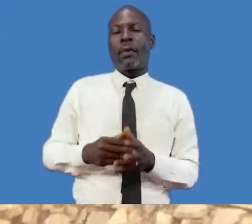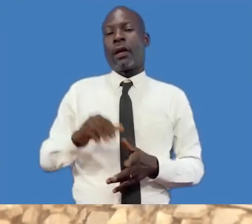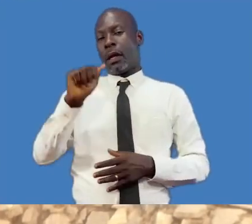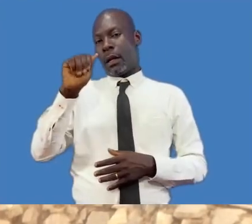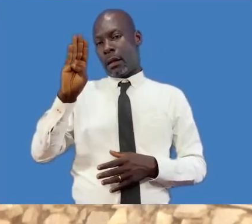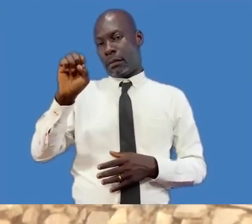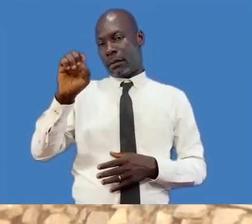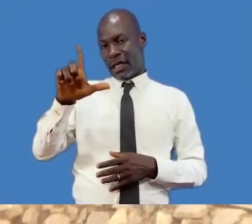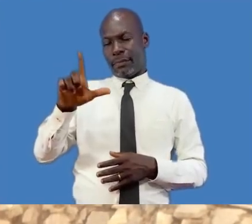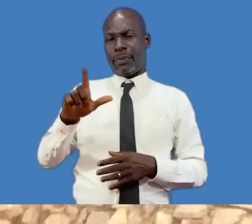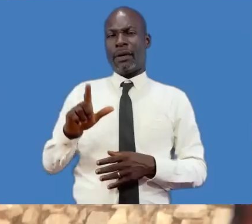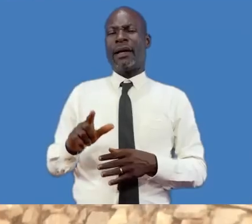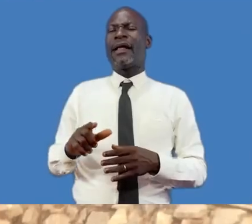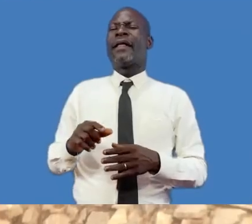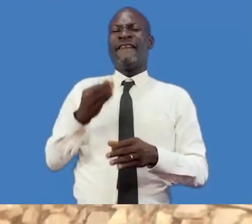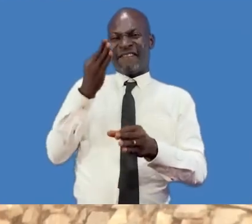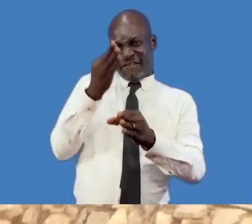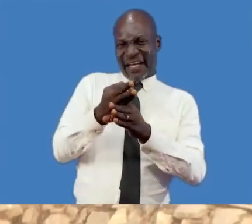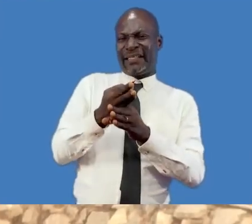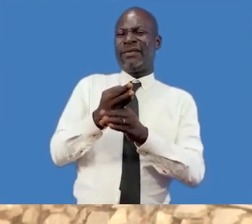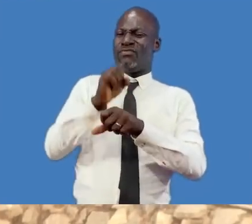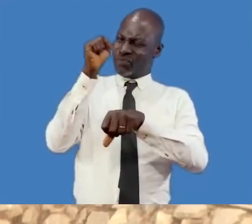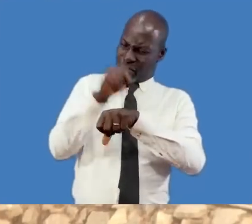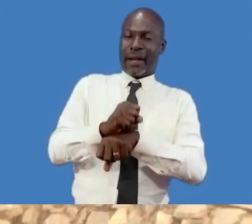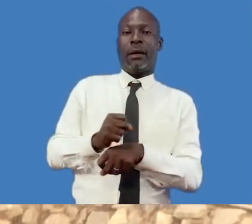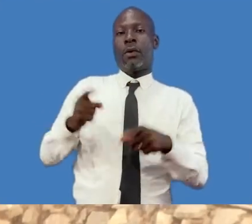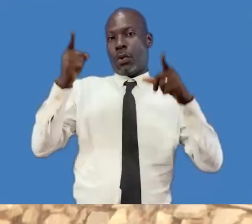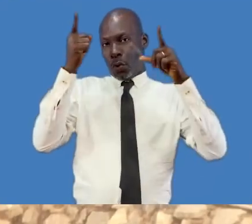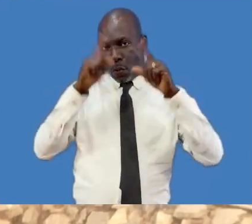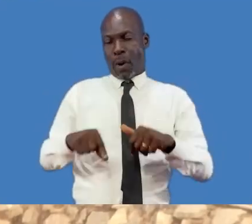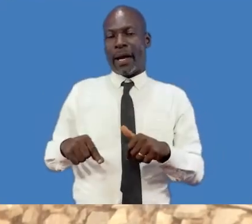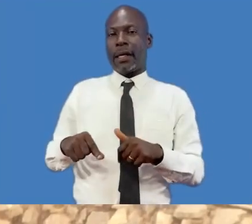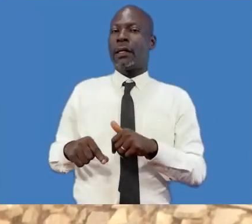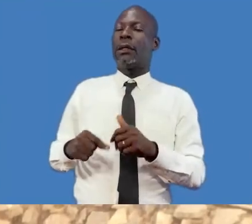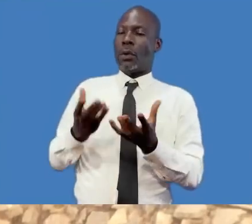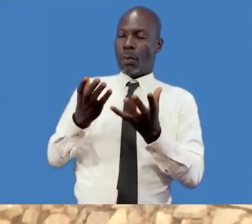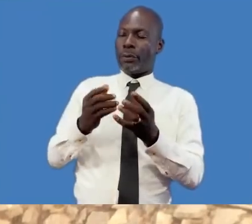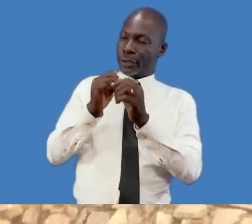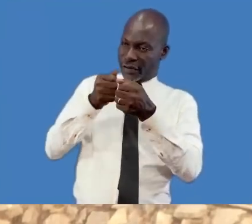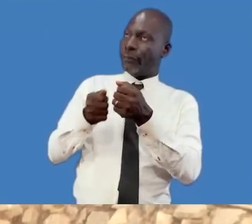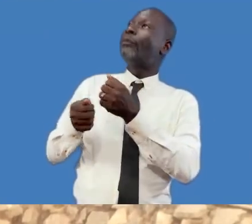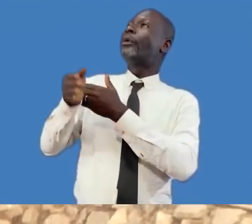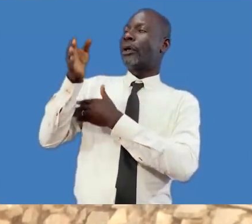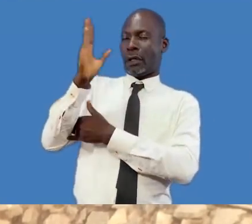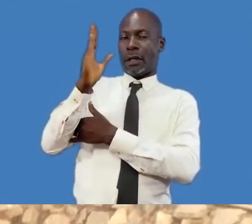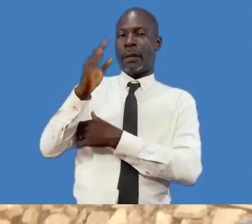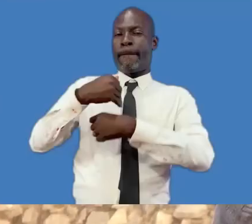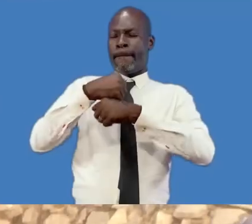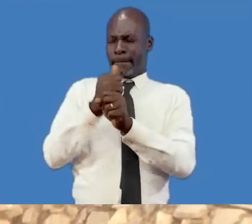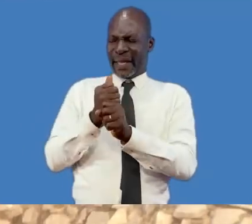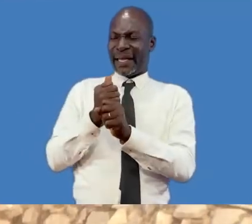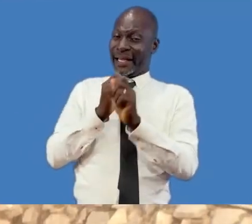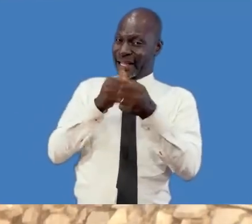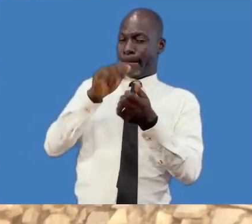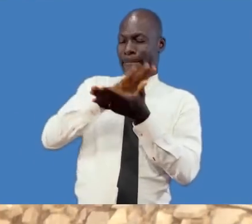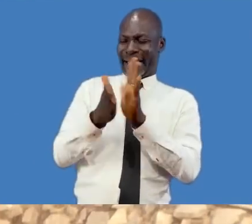Abel e ma ni gidie eye adwuma wo ebra na etwa so de afare bo bi komo onyankopon no o ma ne de ano ye